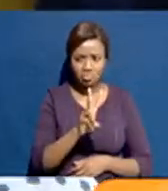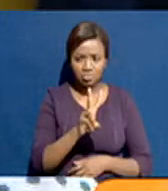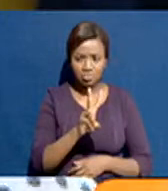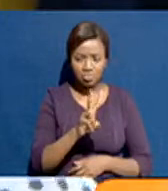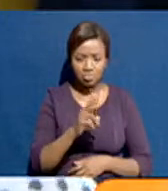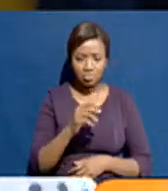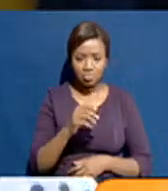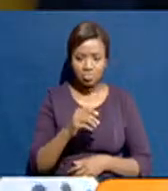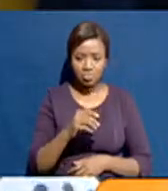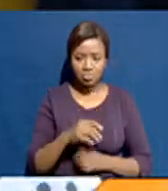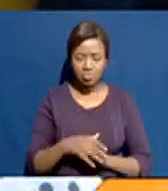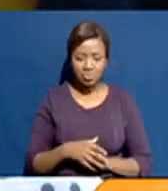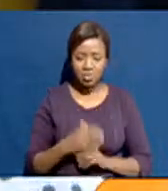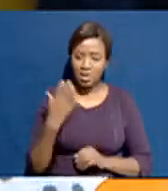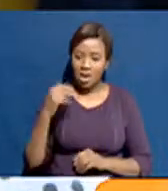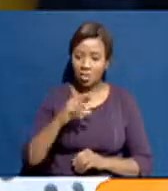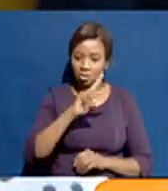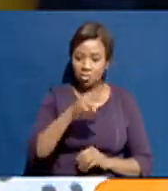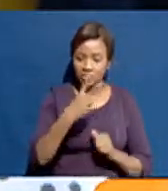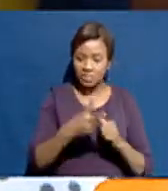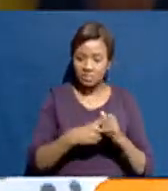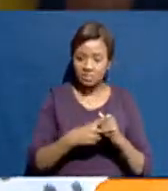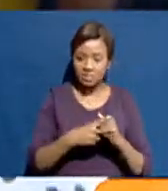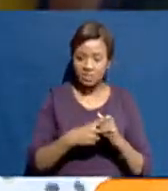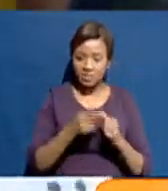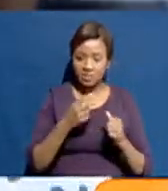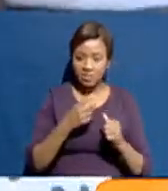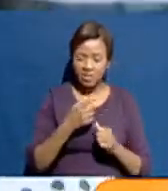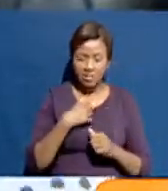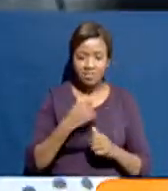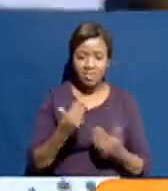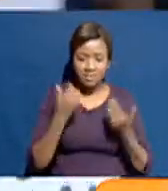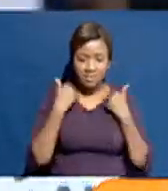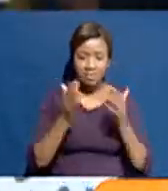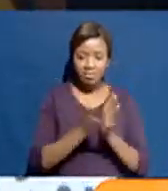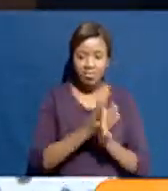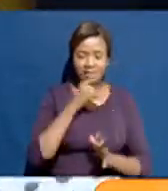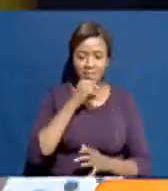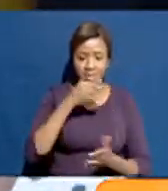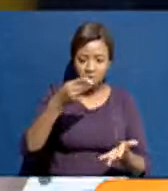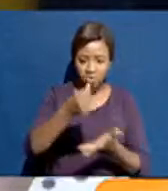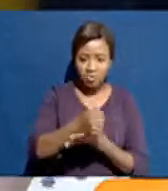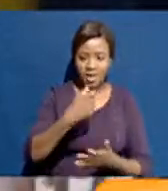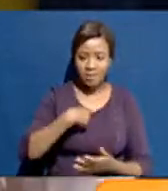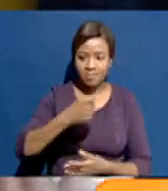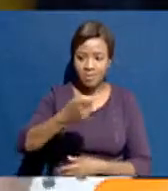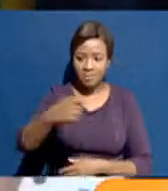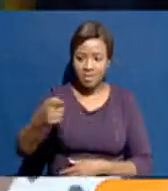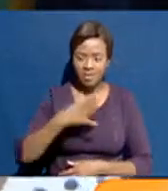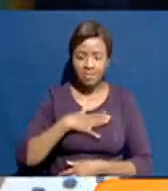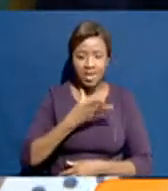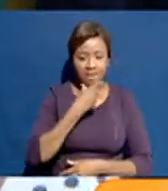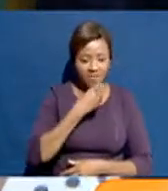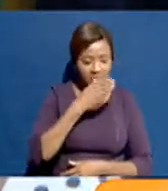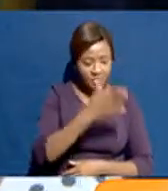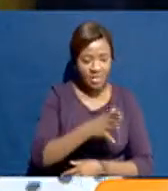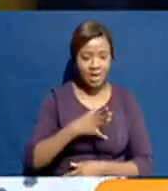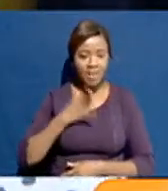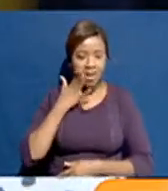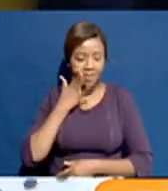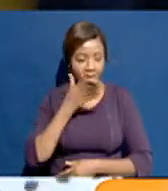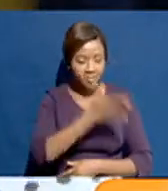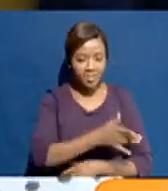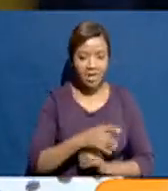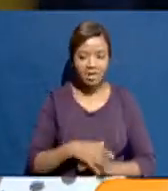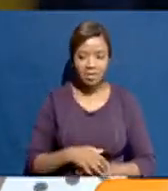It was seven. I'm born 99. I had to sleep with a man for him to buy me a biro pen, and my mom was alive, my dad was alive. And they